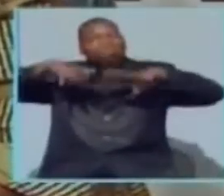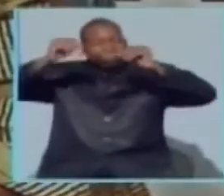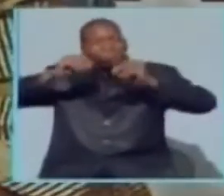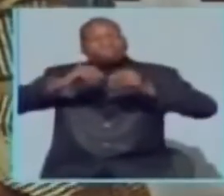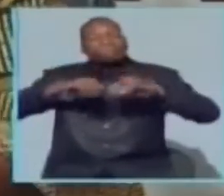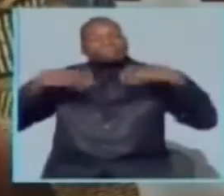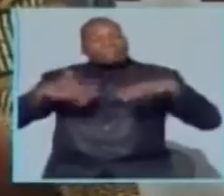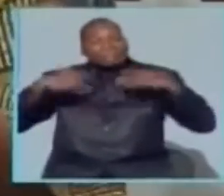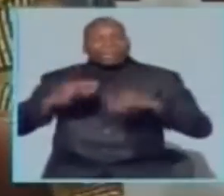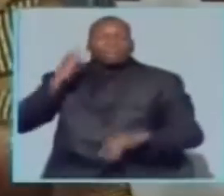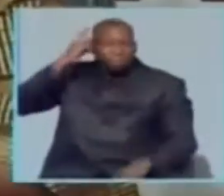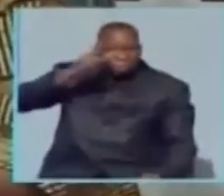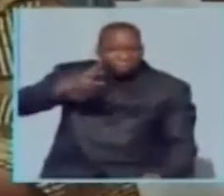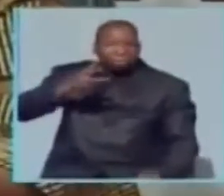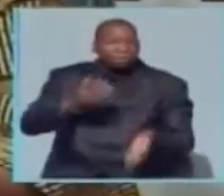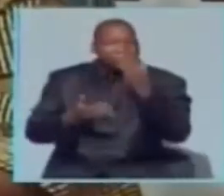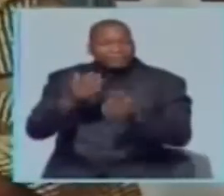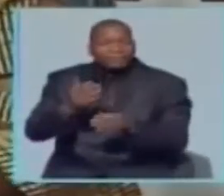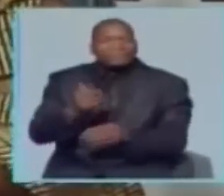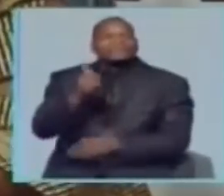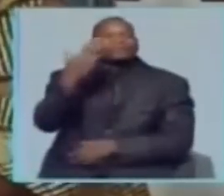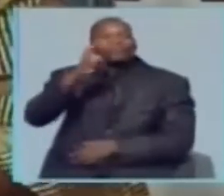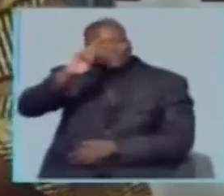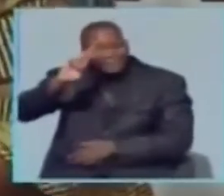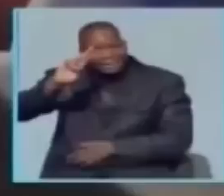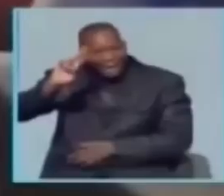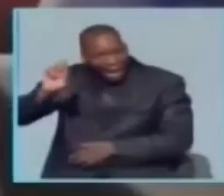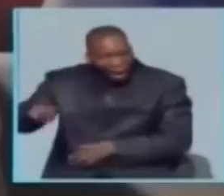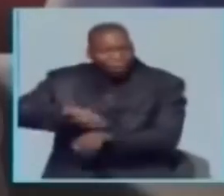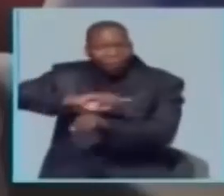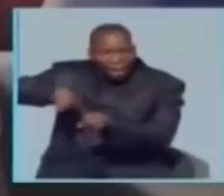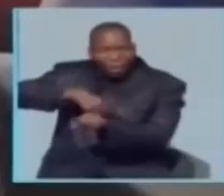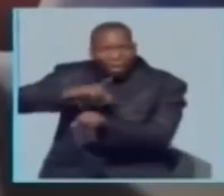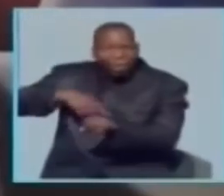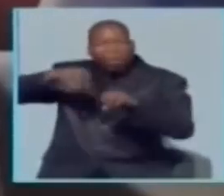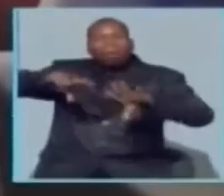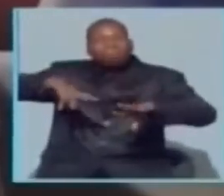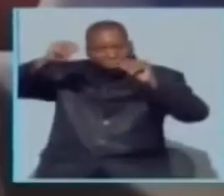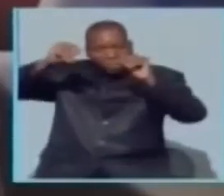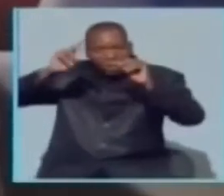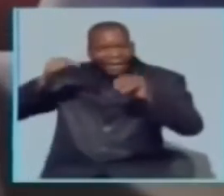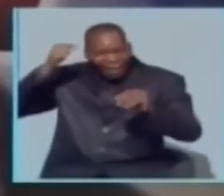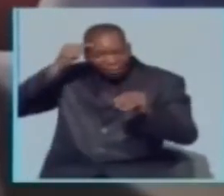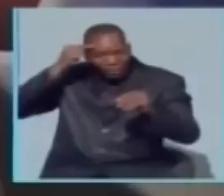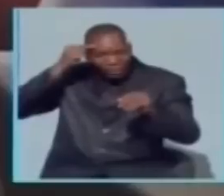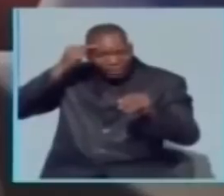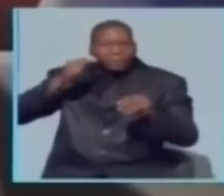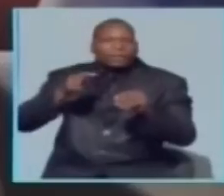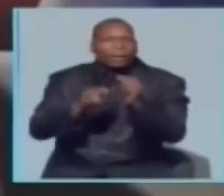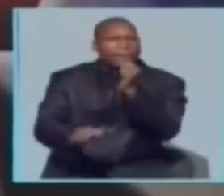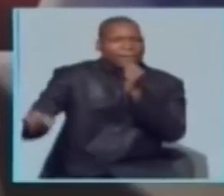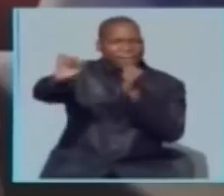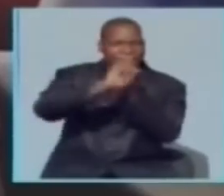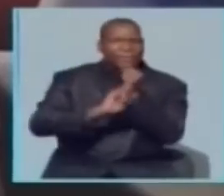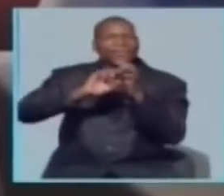massive level, maybe even up to 15 hours. And government immediately made a decision to begin to import power. So we